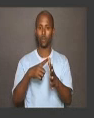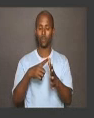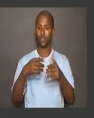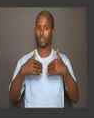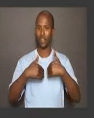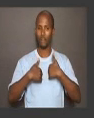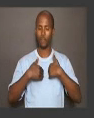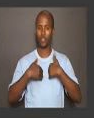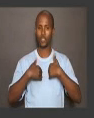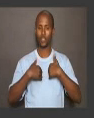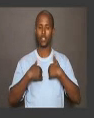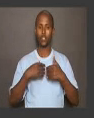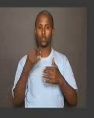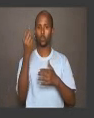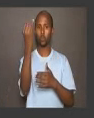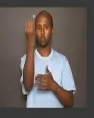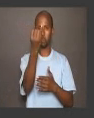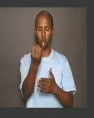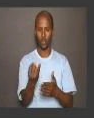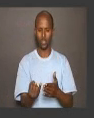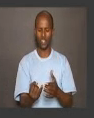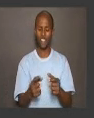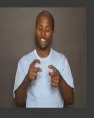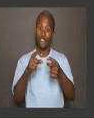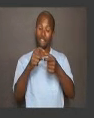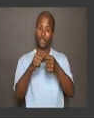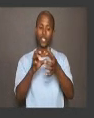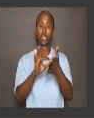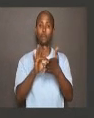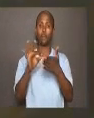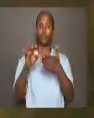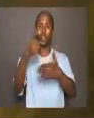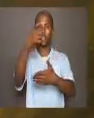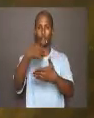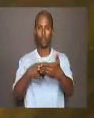having to plot an infinite number of values.